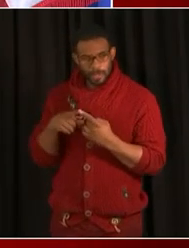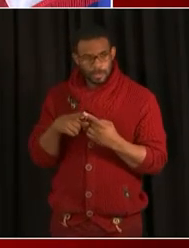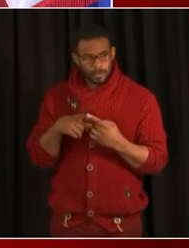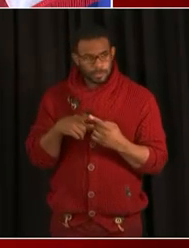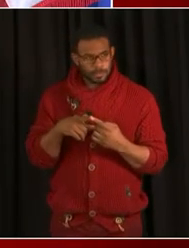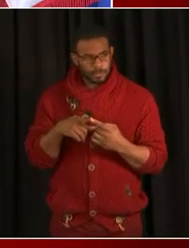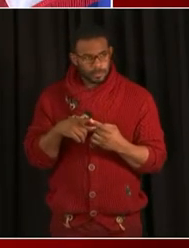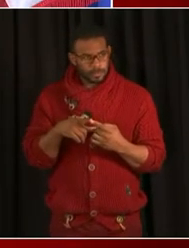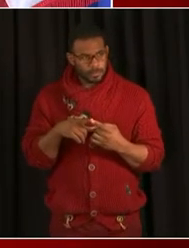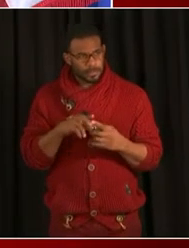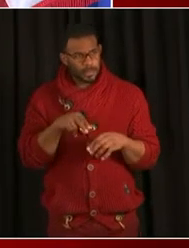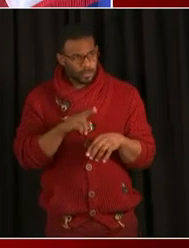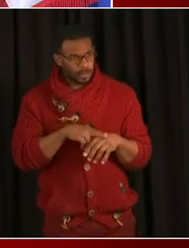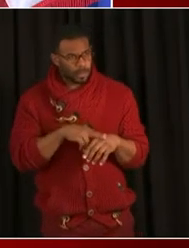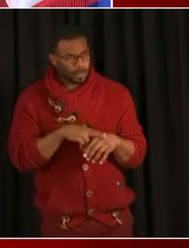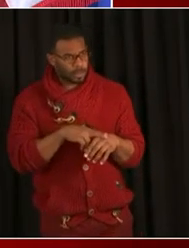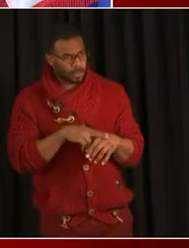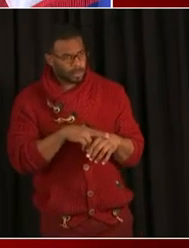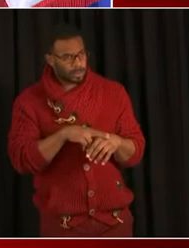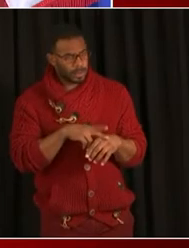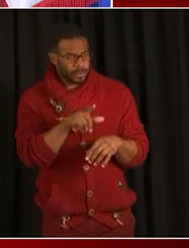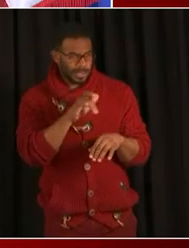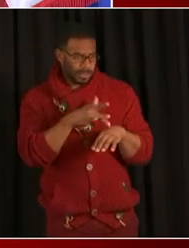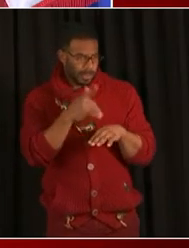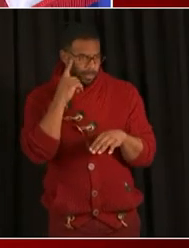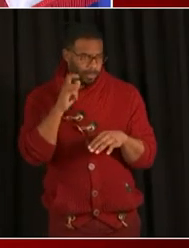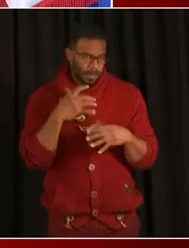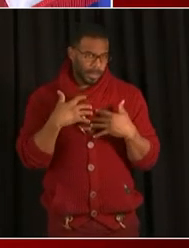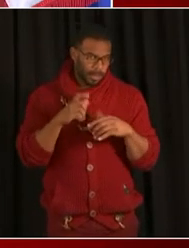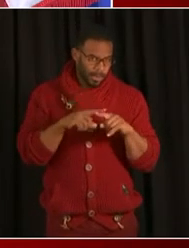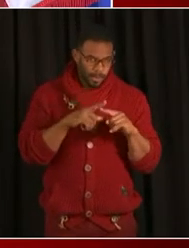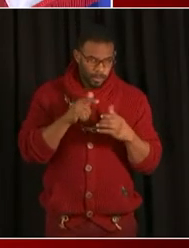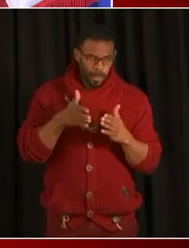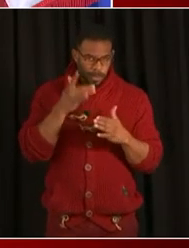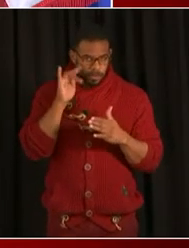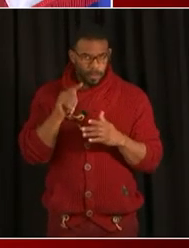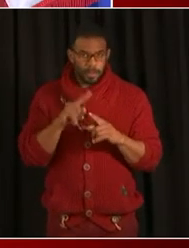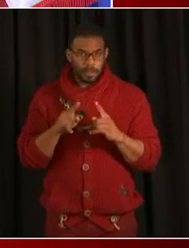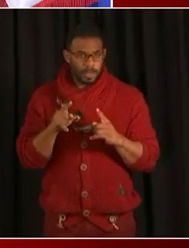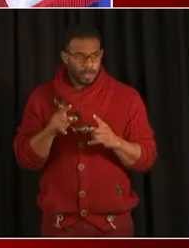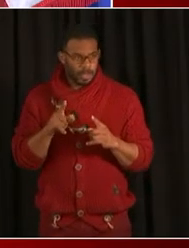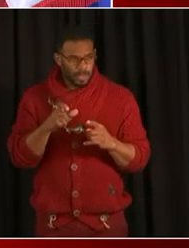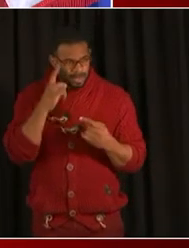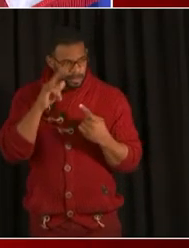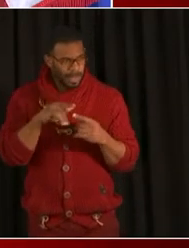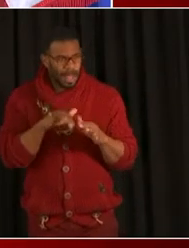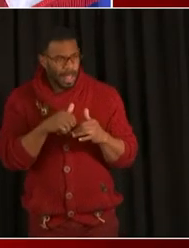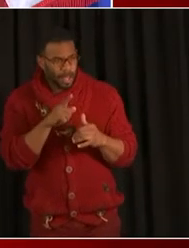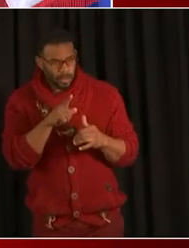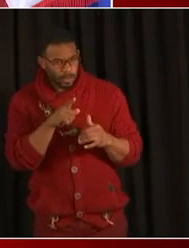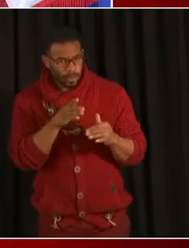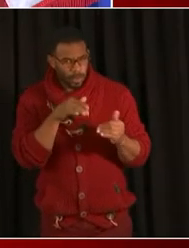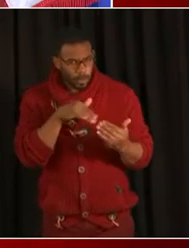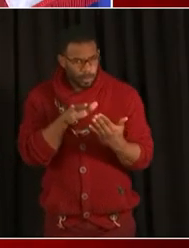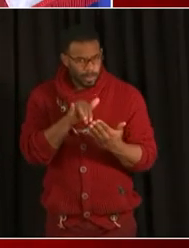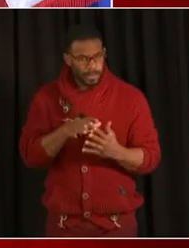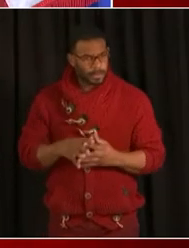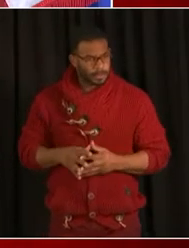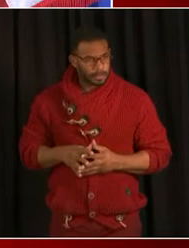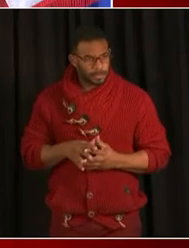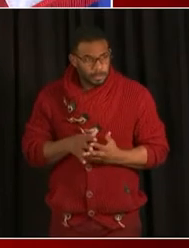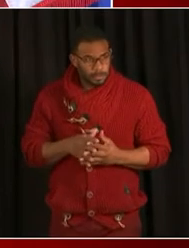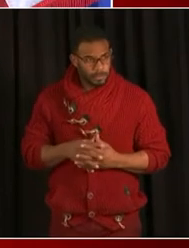about. Of course, we need to make sure the health conditions allow for it, but that we think about. So how are you all approaching